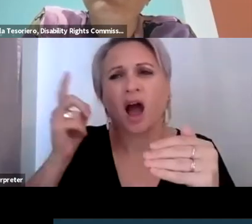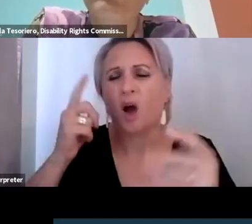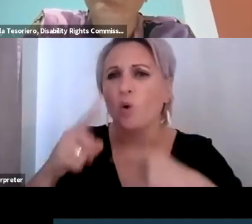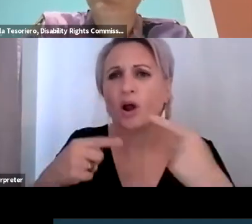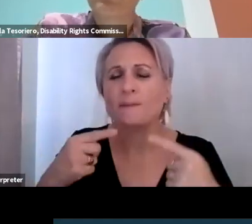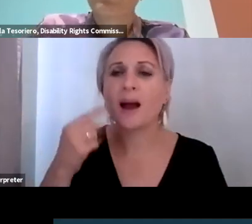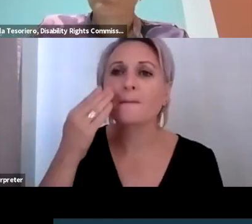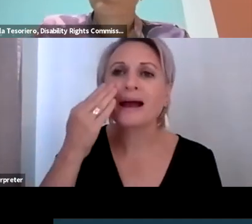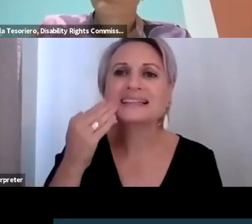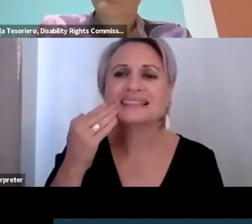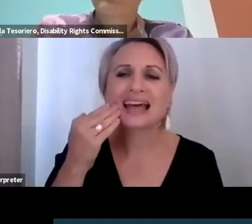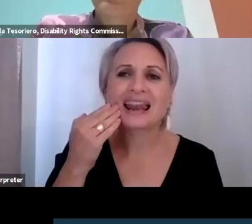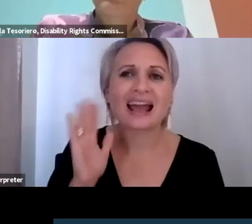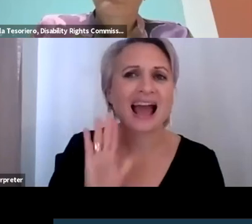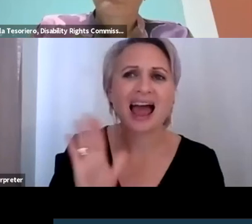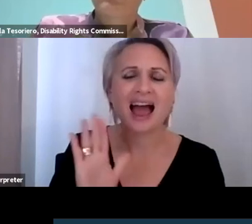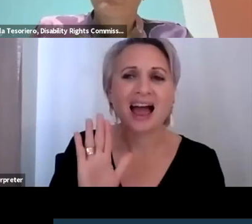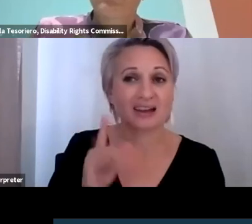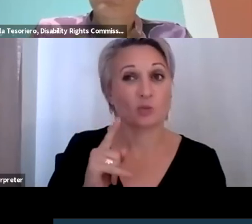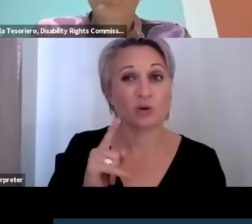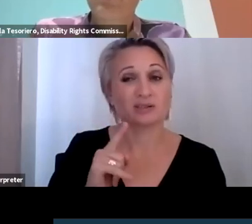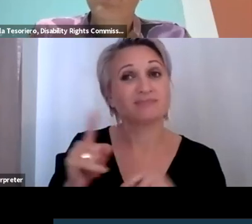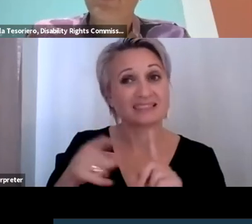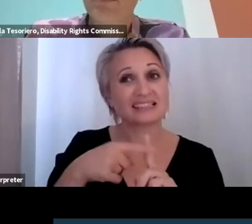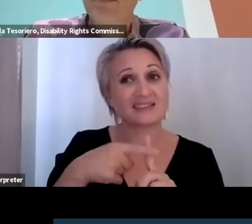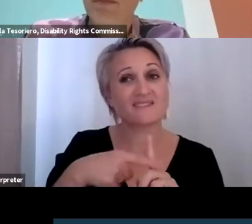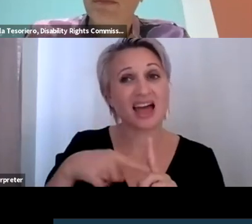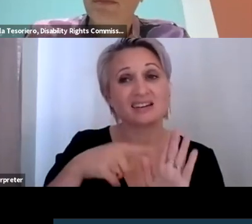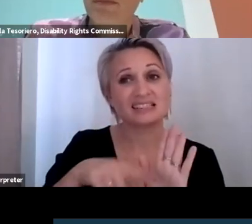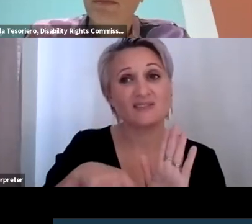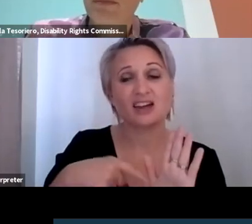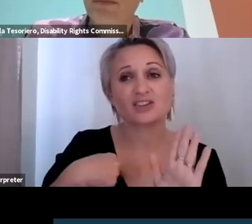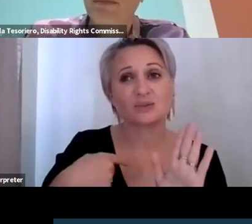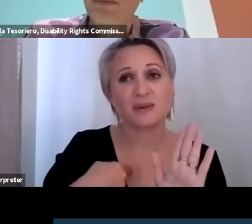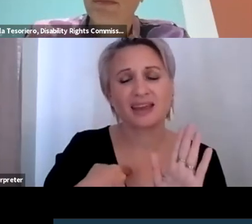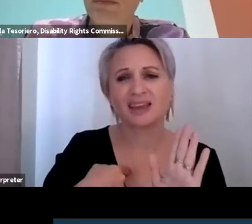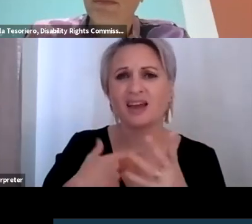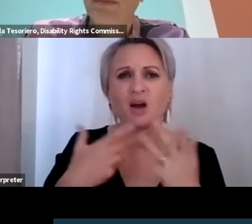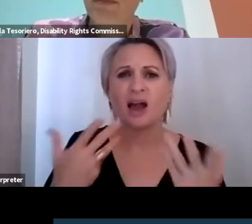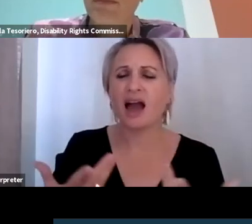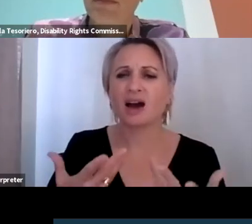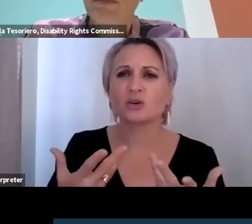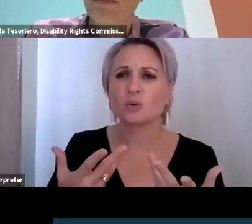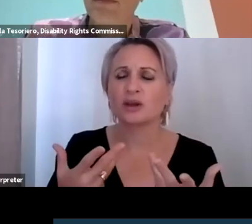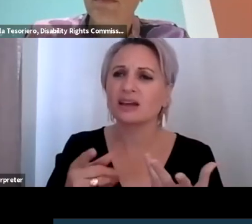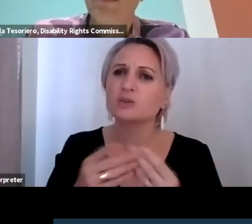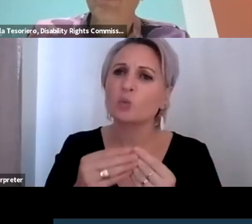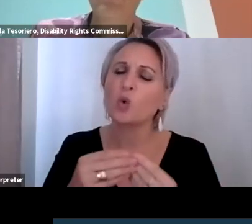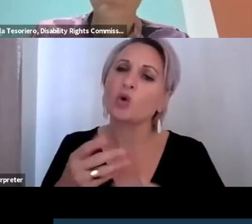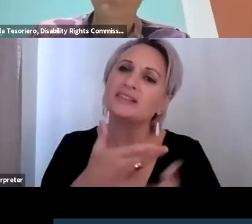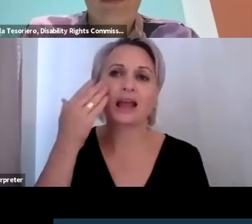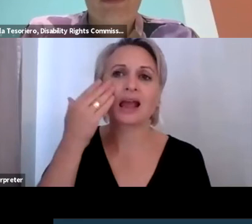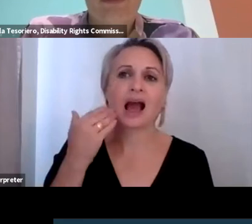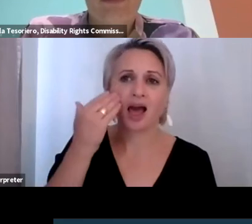How do recruiters be inclusive if they see a white woman as white? I think it's worth discussing diversity, not just